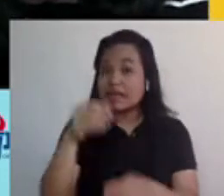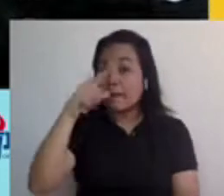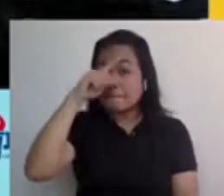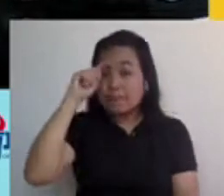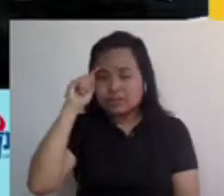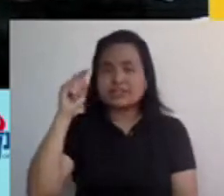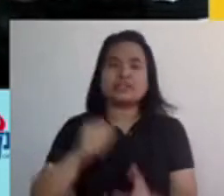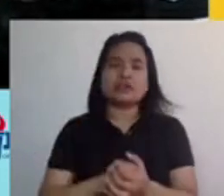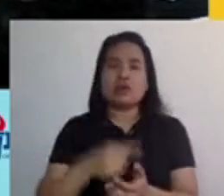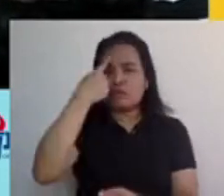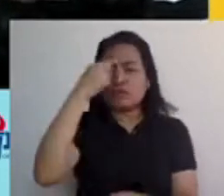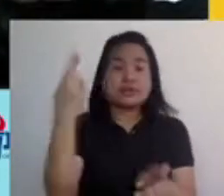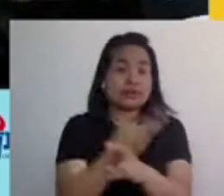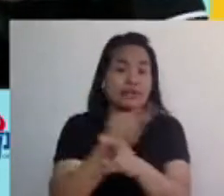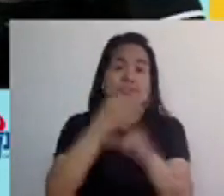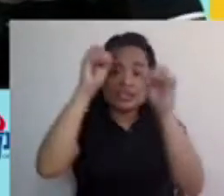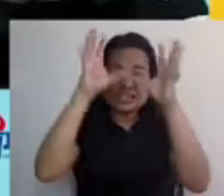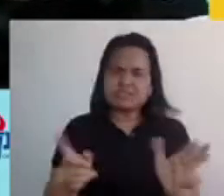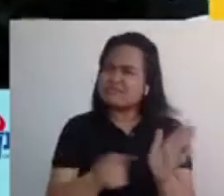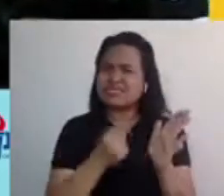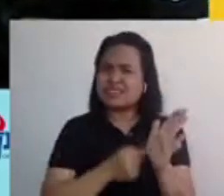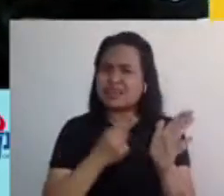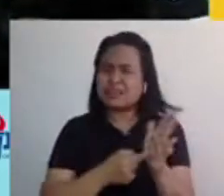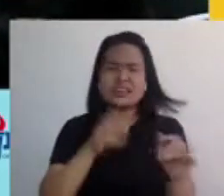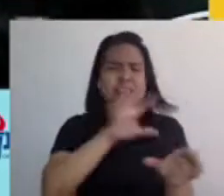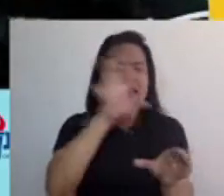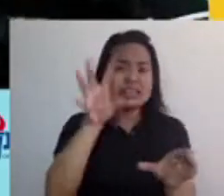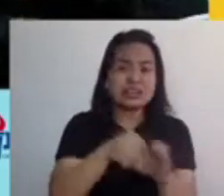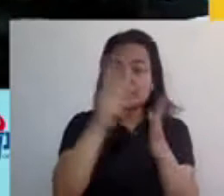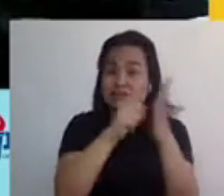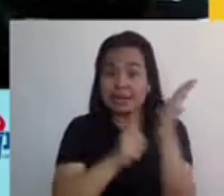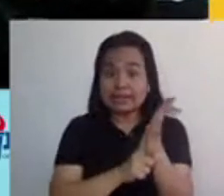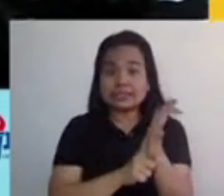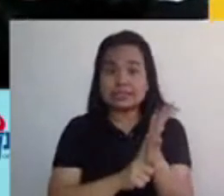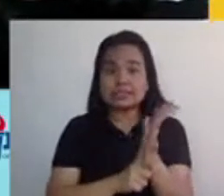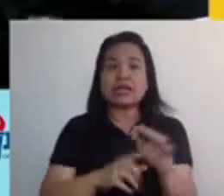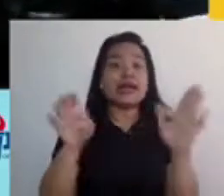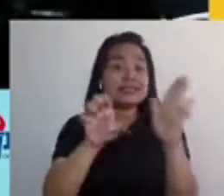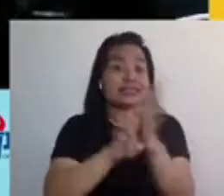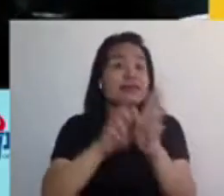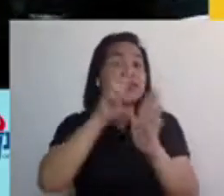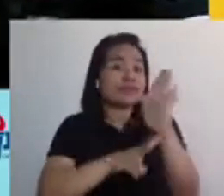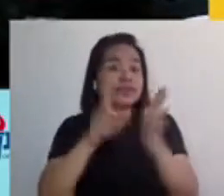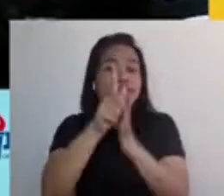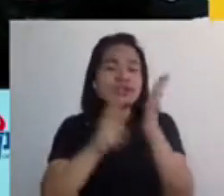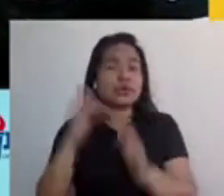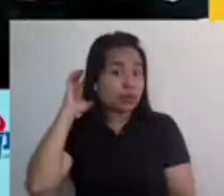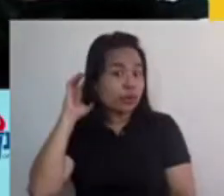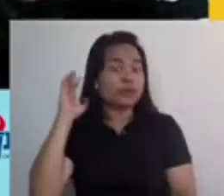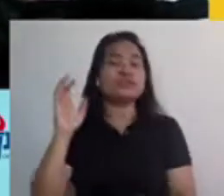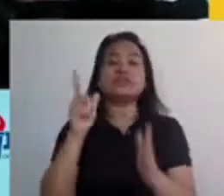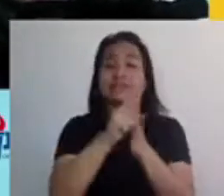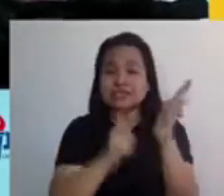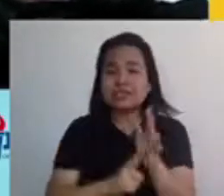teachers, sometimes they include in their lesson a sample video lesson or audio lesson that they got in